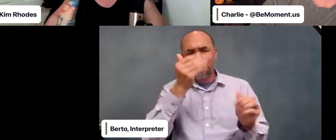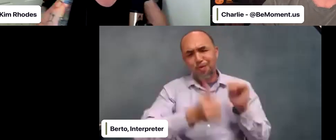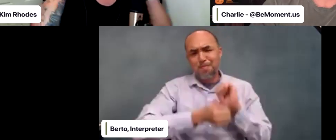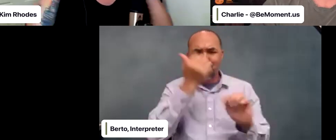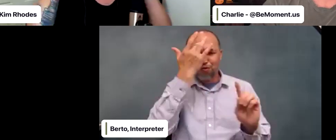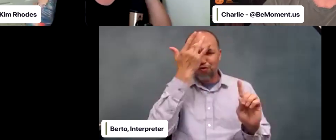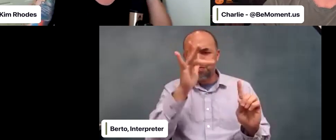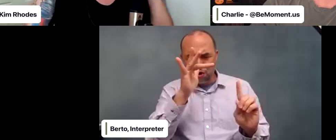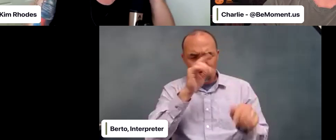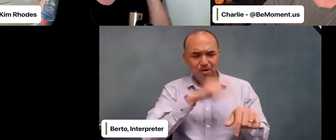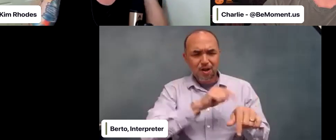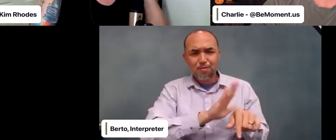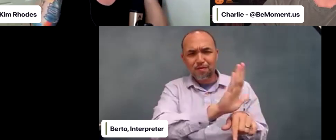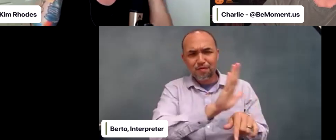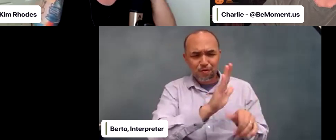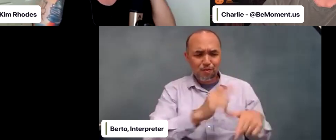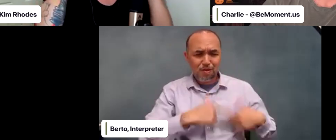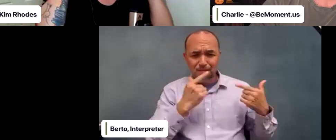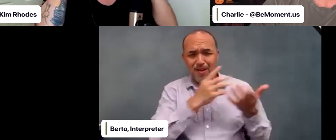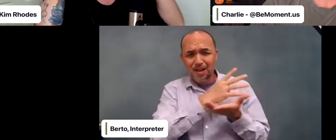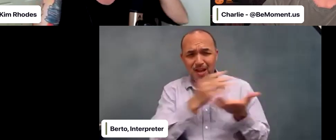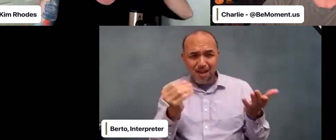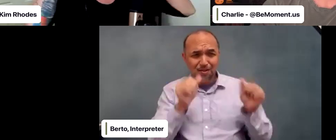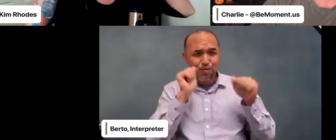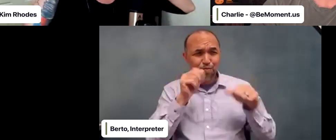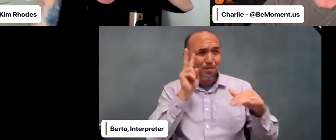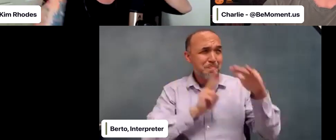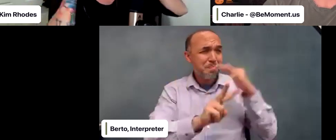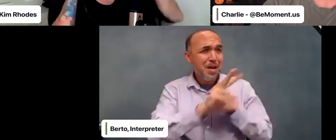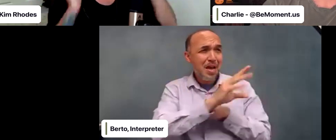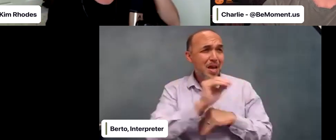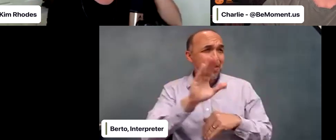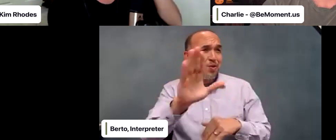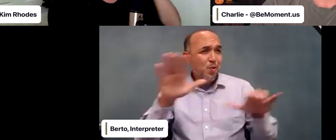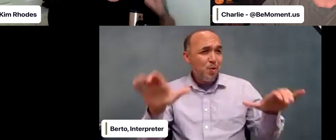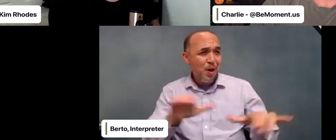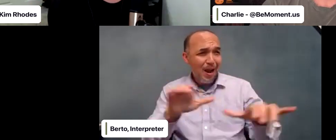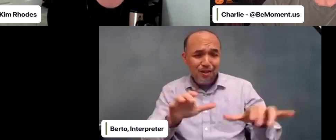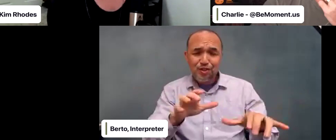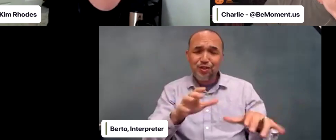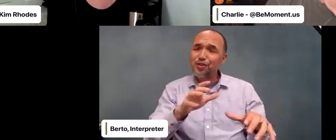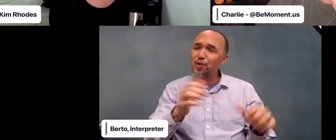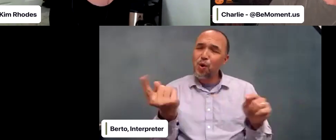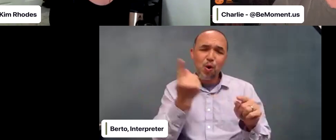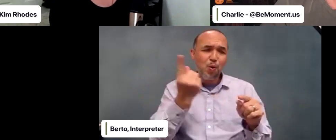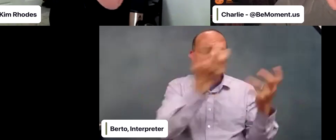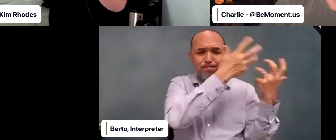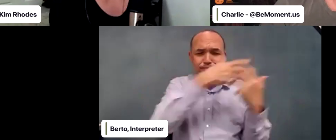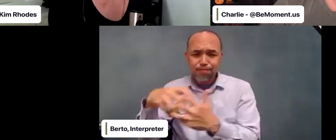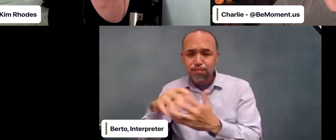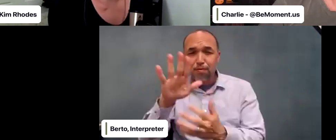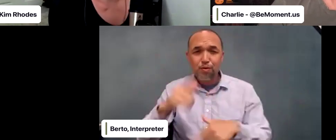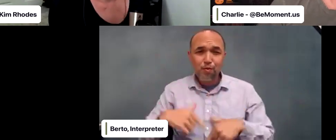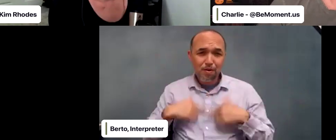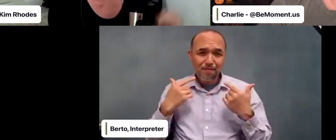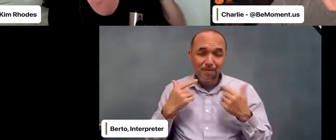thinking and able to incorporate the consequences of our actions into our daily life on a regular basis. My friends got a